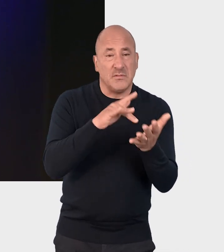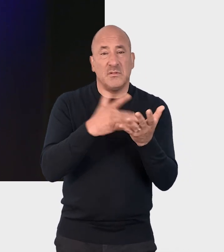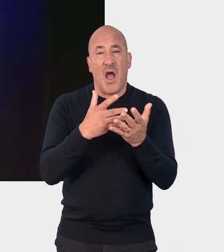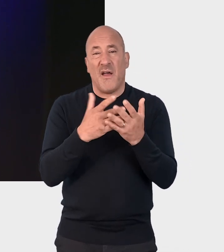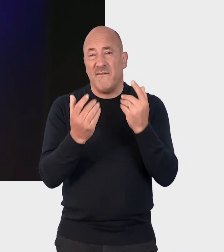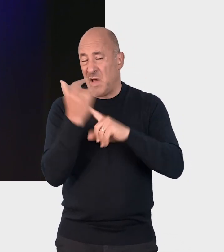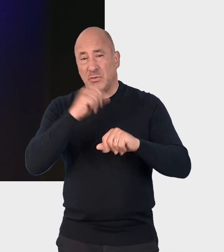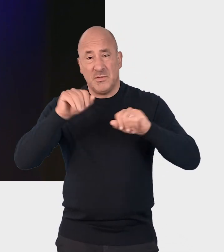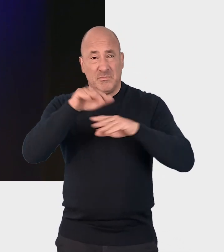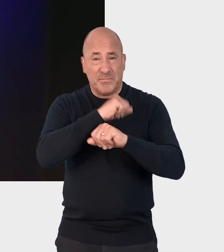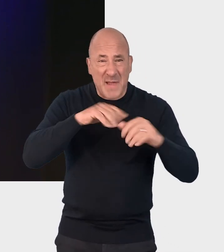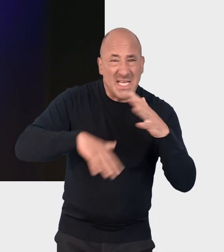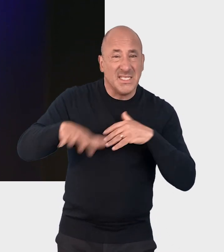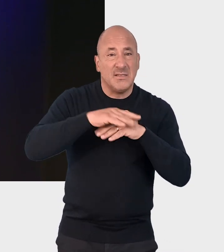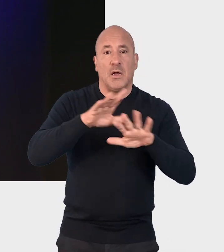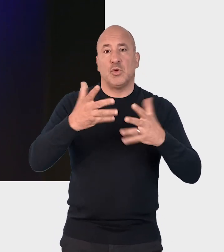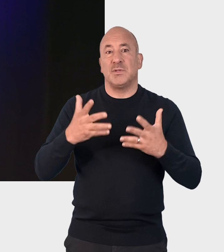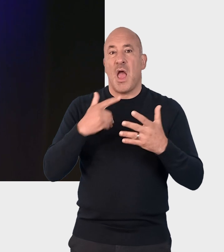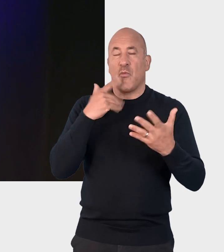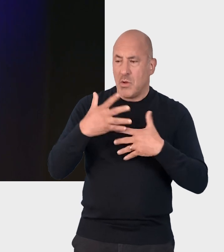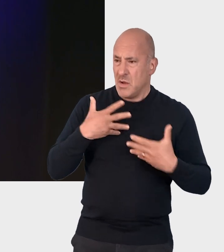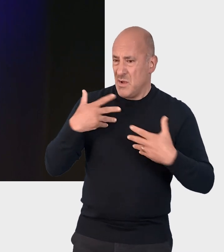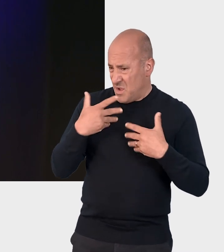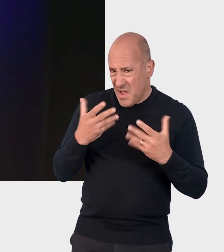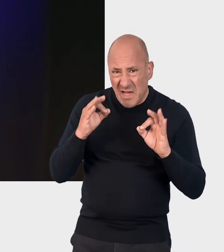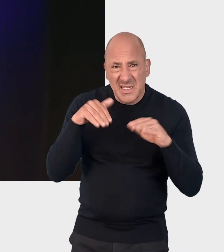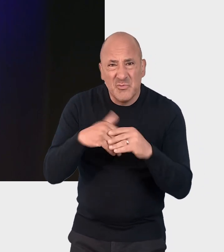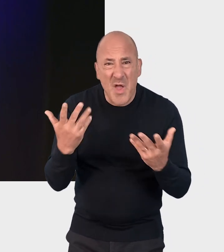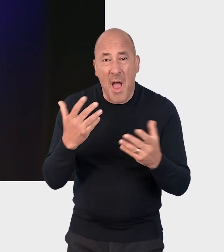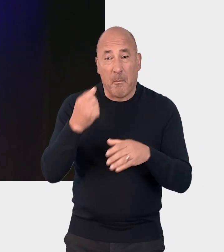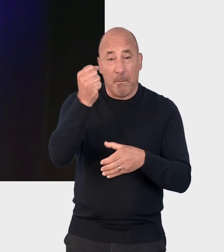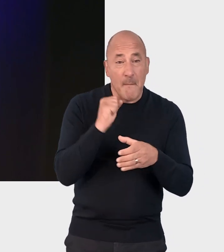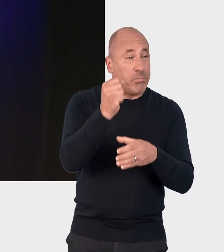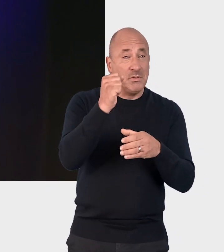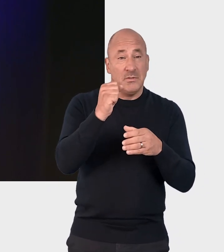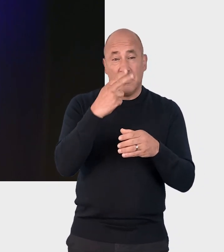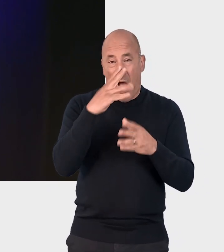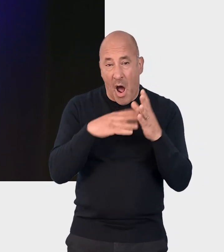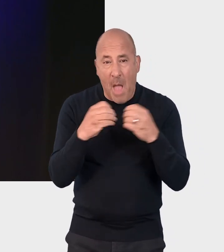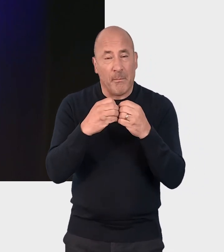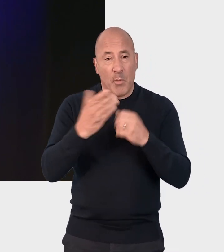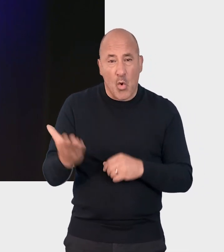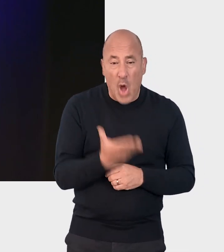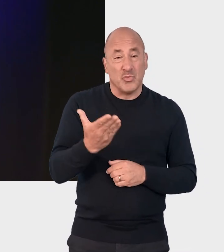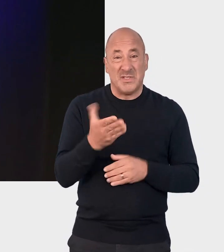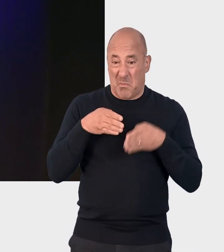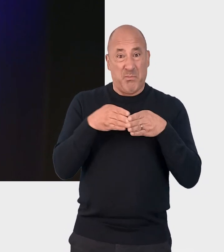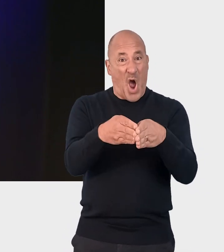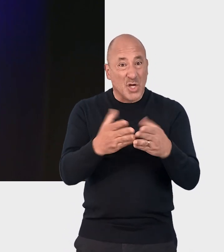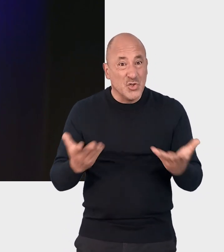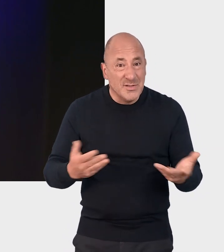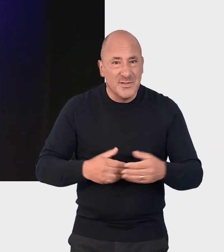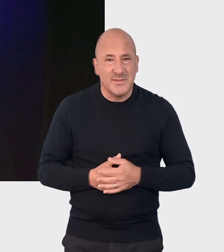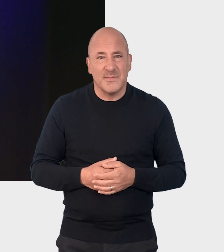arts centres, in found spaces, and, as we're going to hear today, in surprising places like pubs and clubs, laundrettes